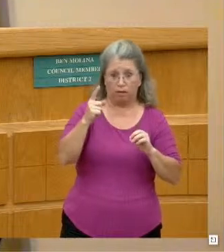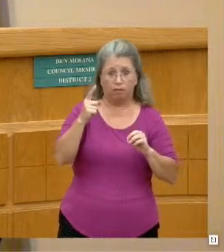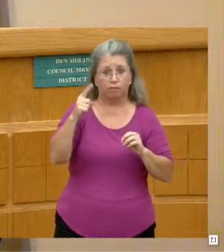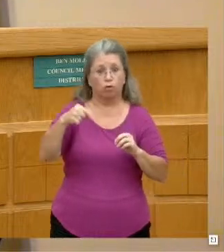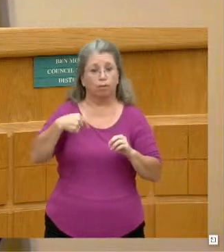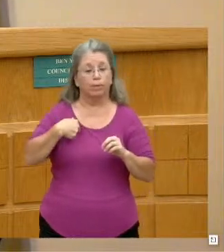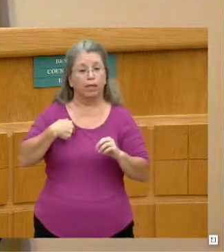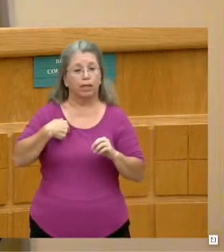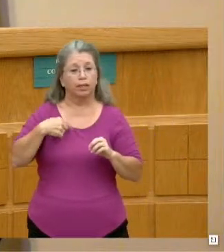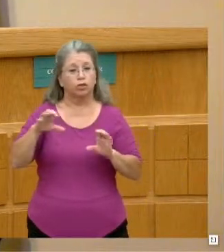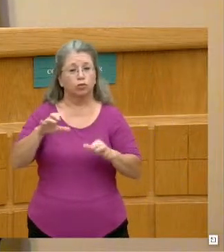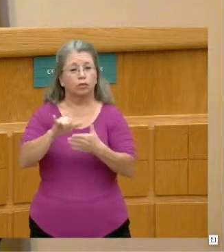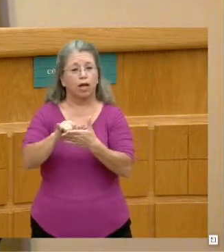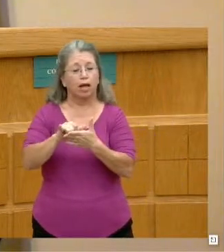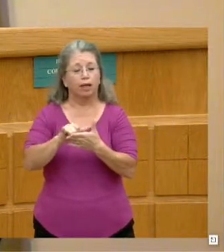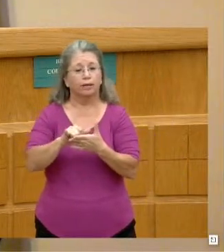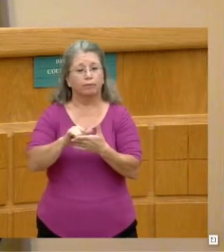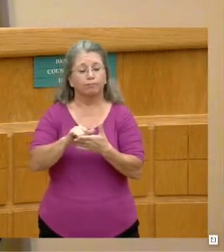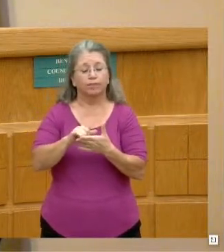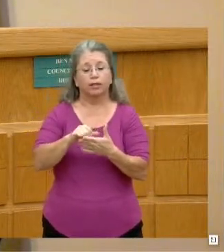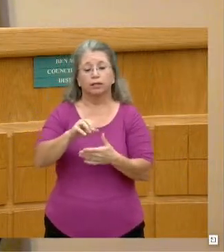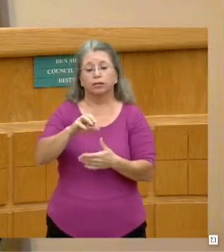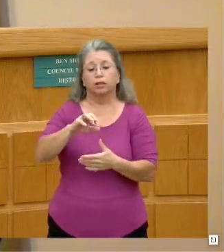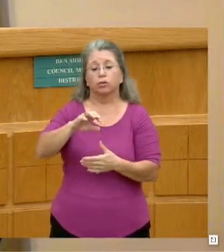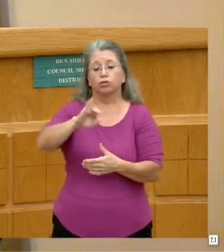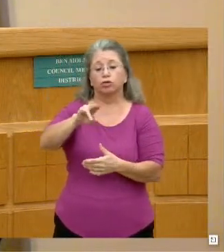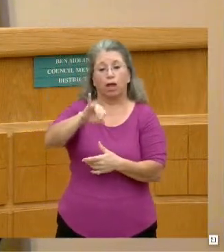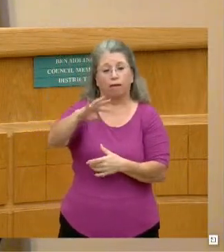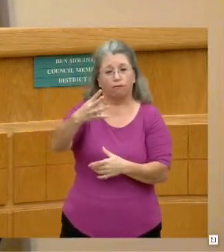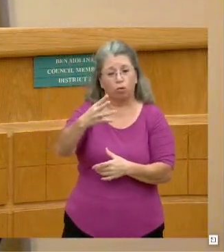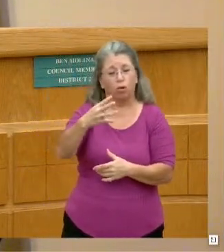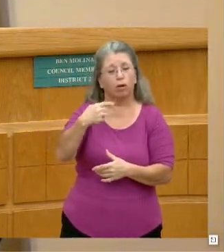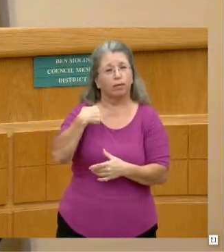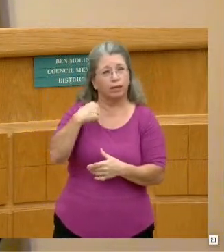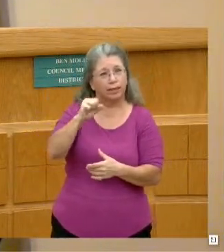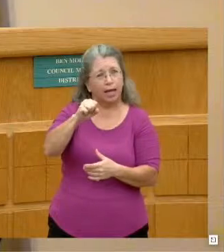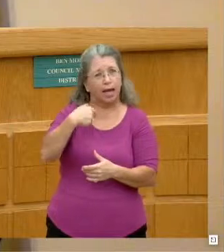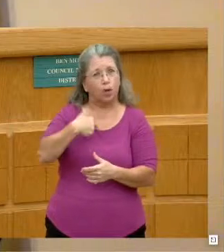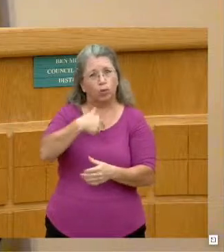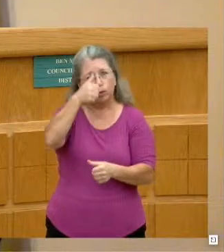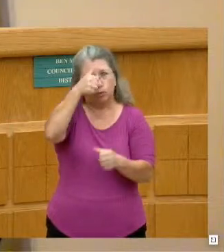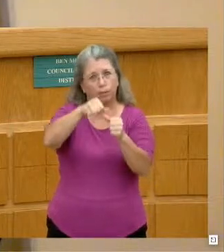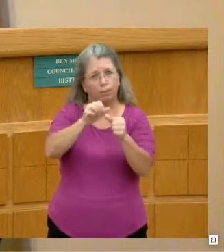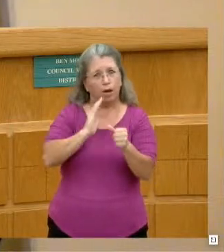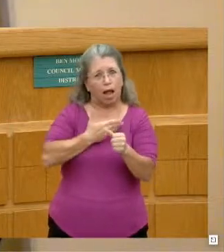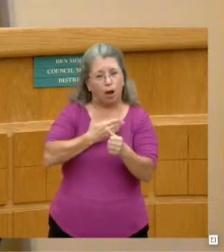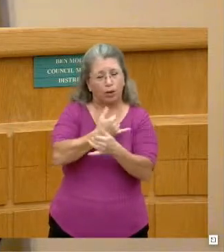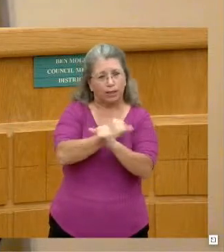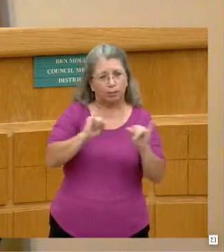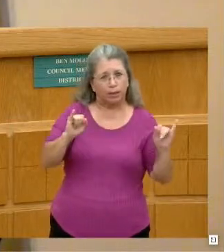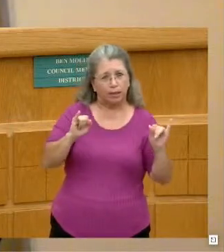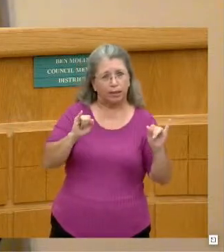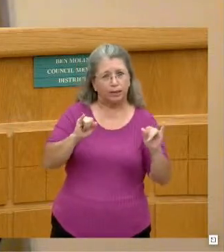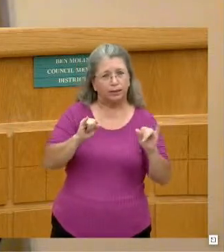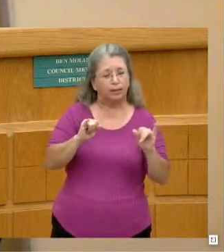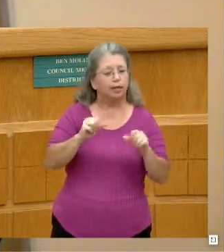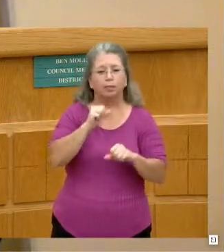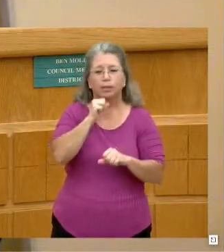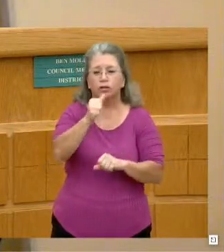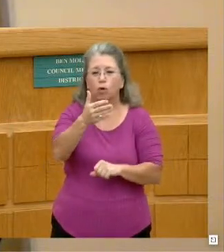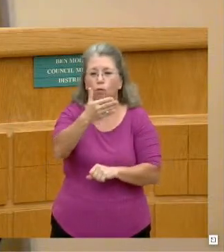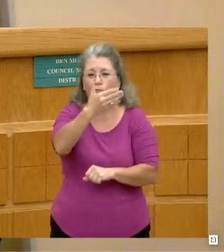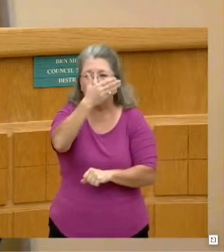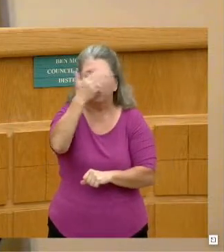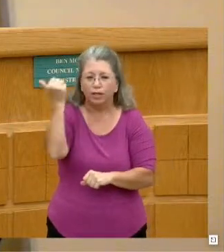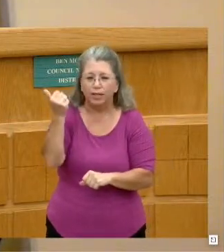outcome. While the 4th of July reminds us all of our independence, we must not forget the public health practices that are